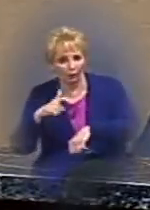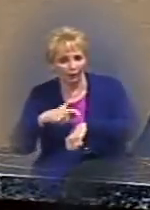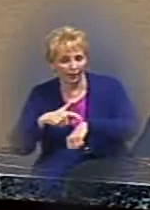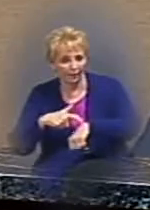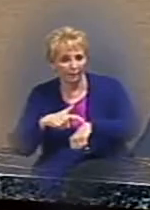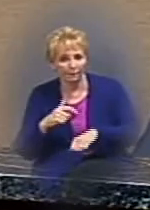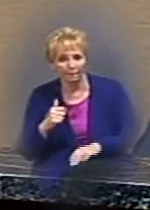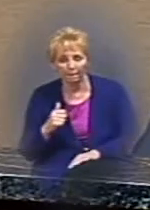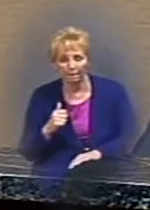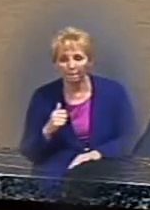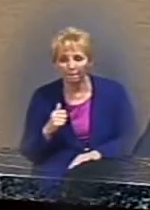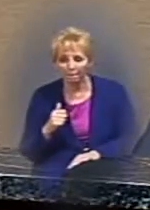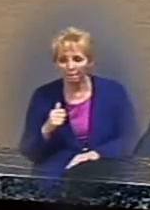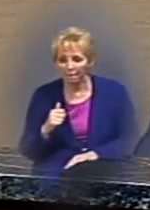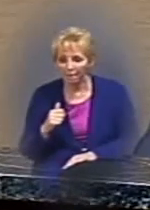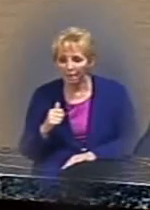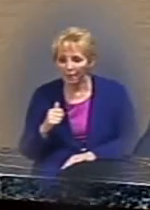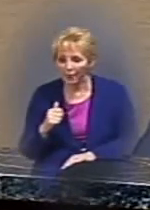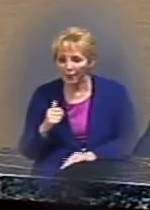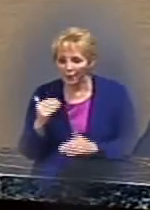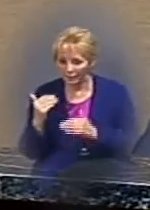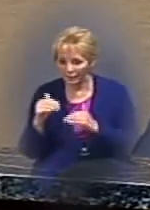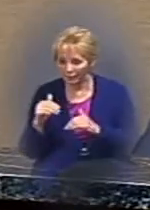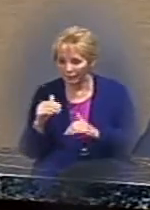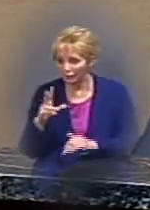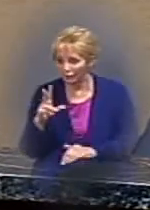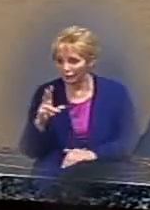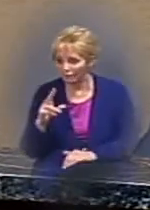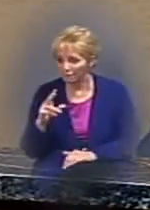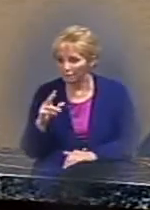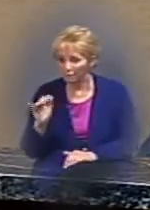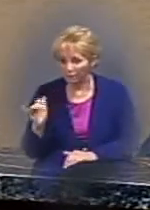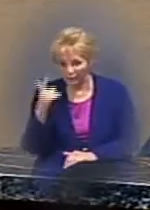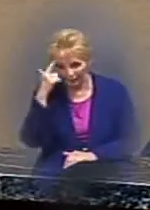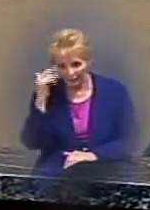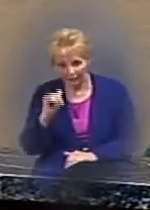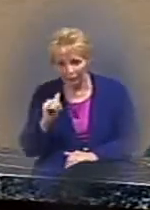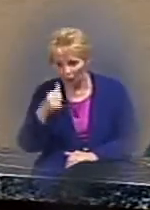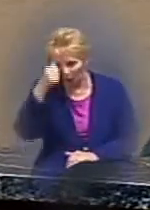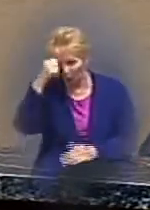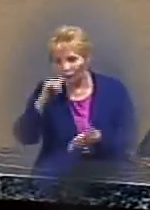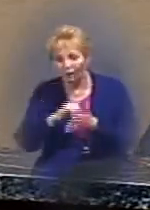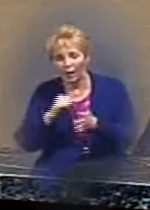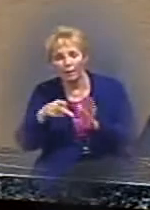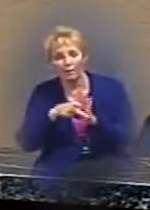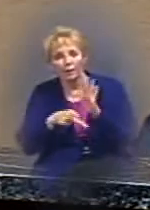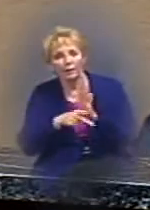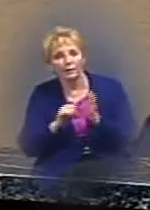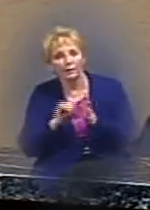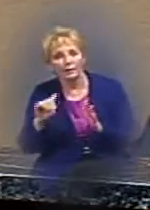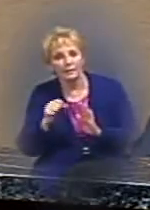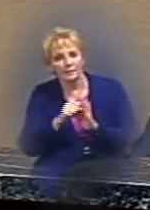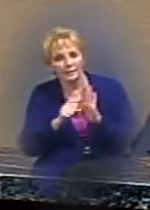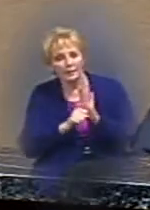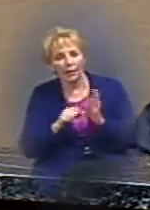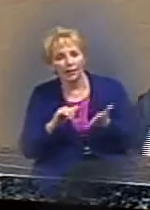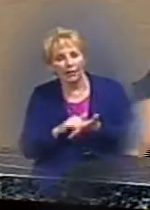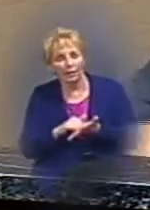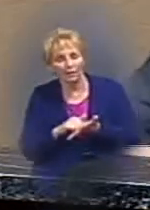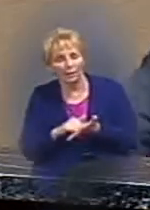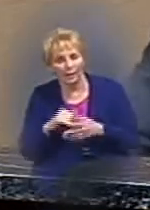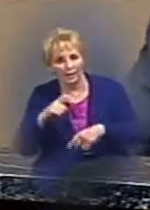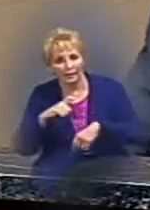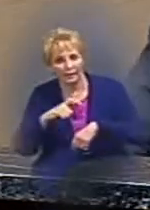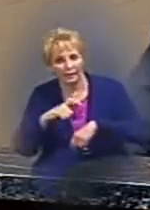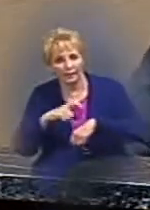common limitation. Likewise, it's important to remember, and the policy would state, that the time